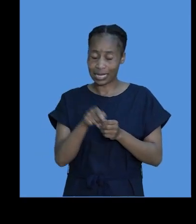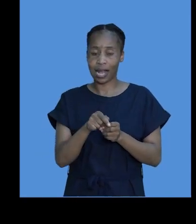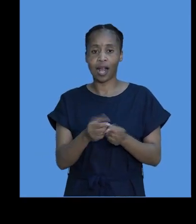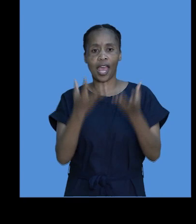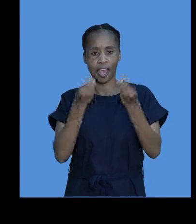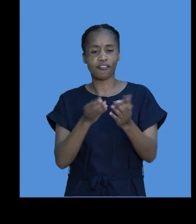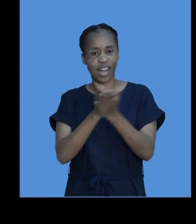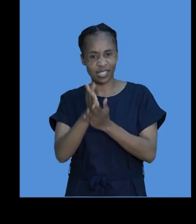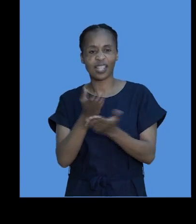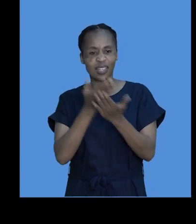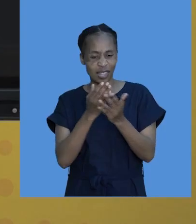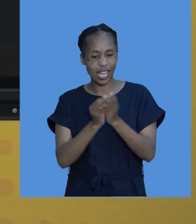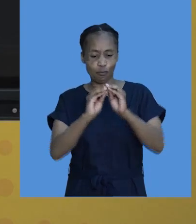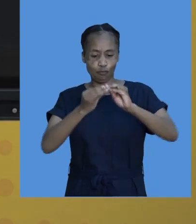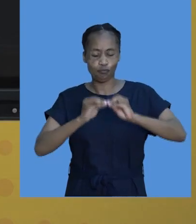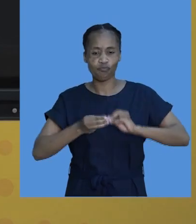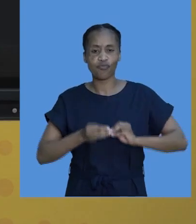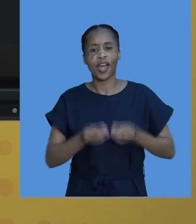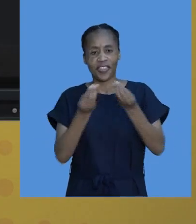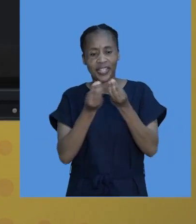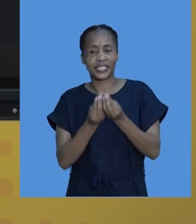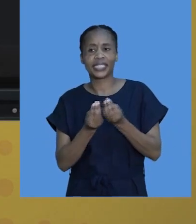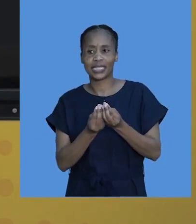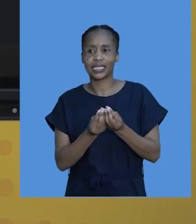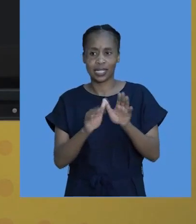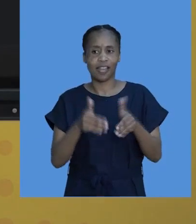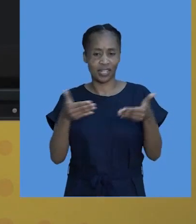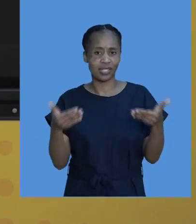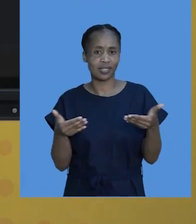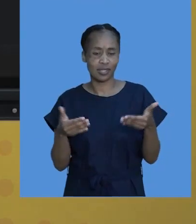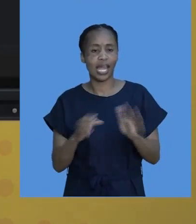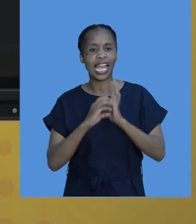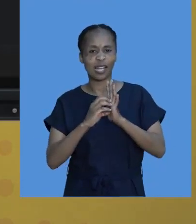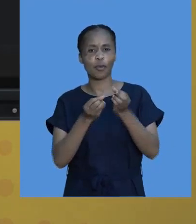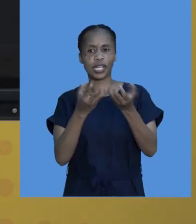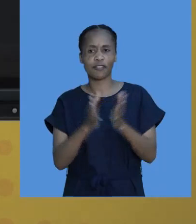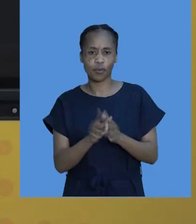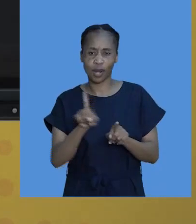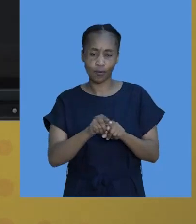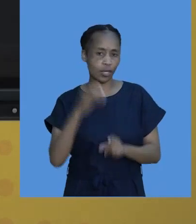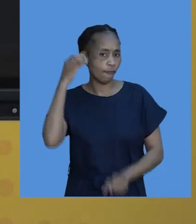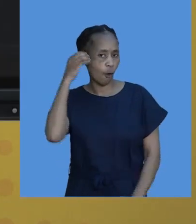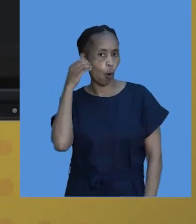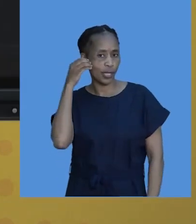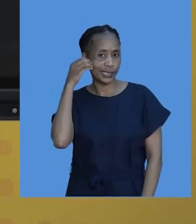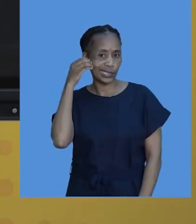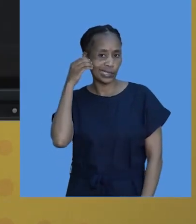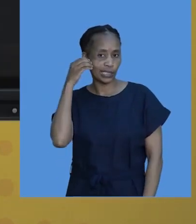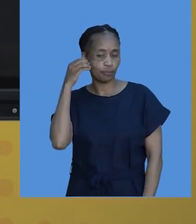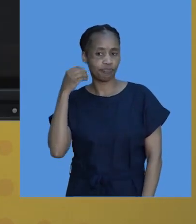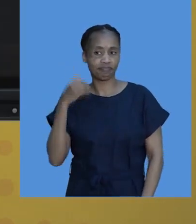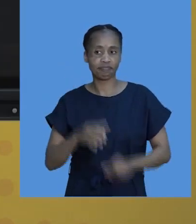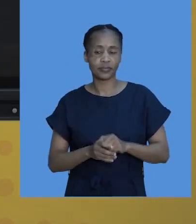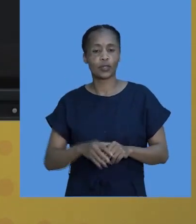patent rights there, so they've got the exclusive right to manufacture certain goods and services. I can give you an example of our cell phone manufacturers